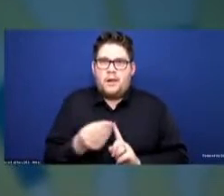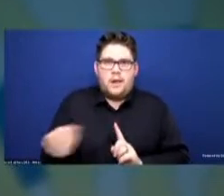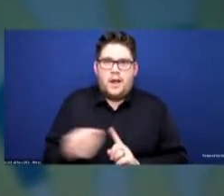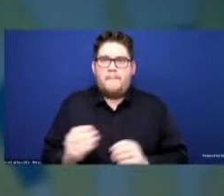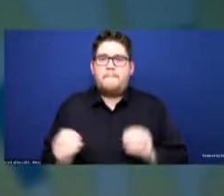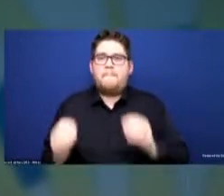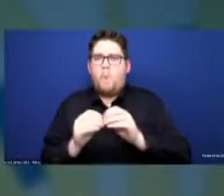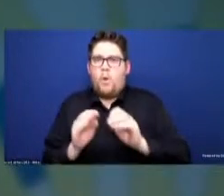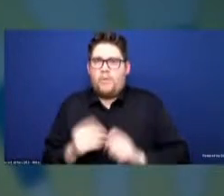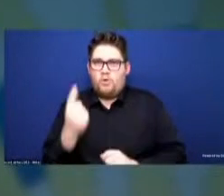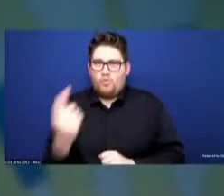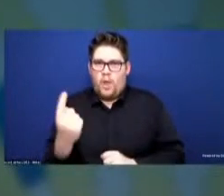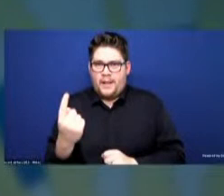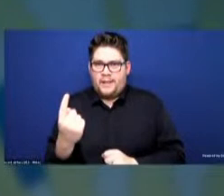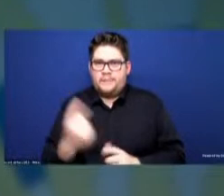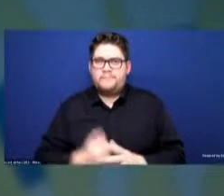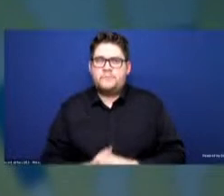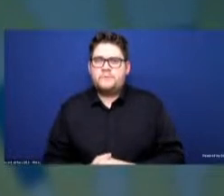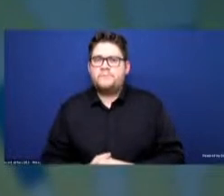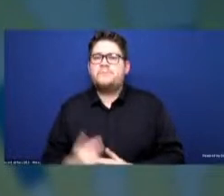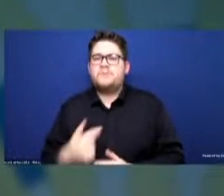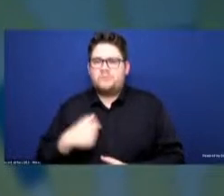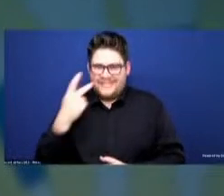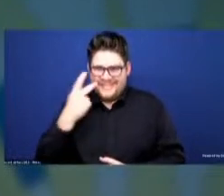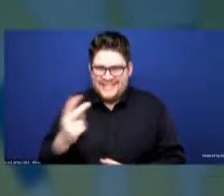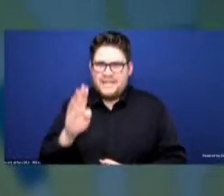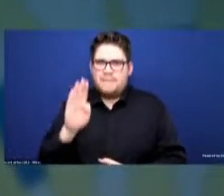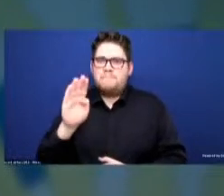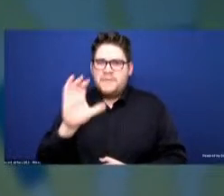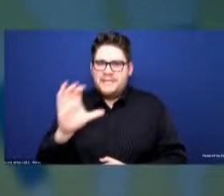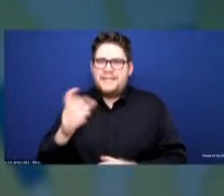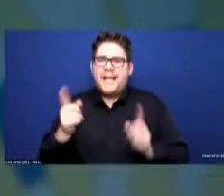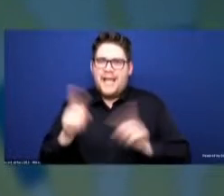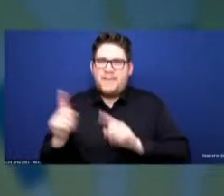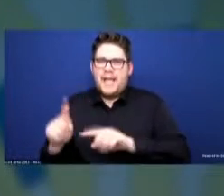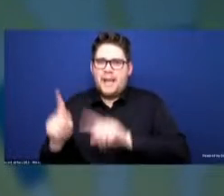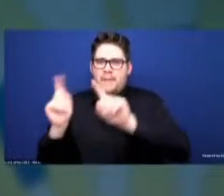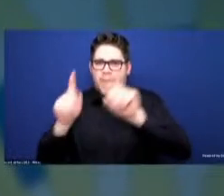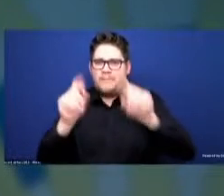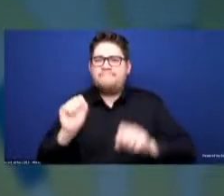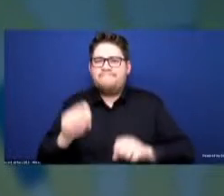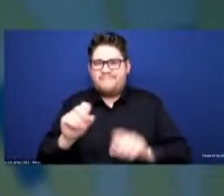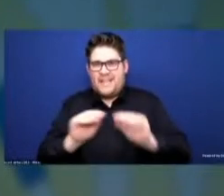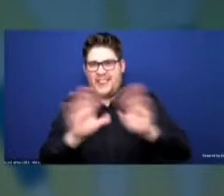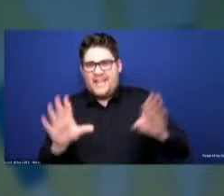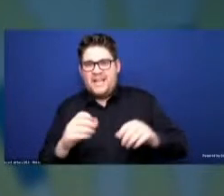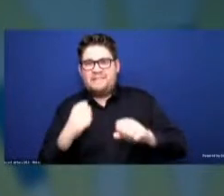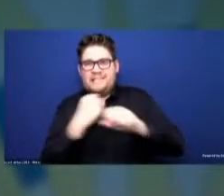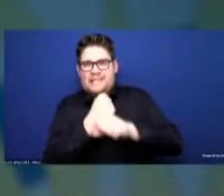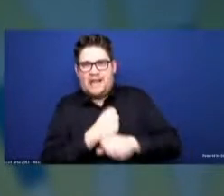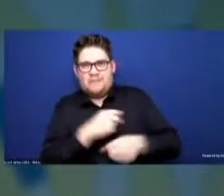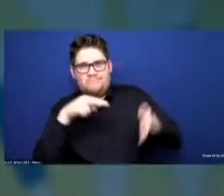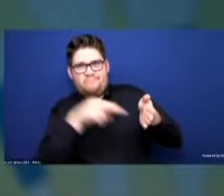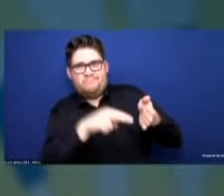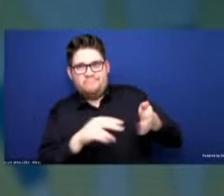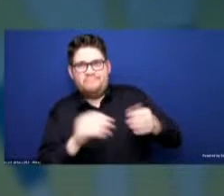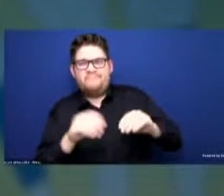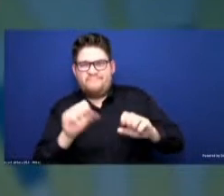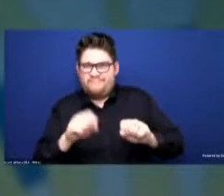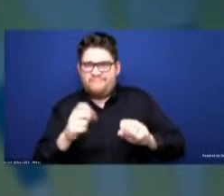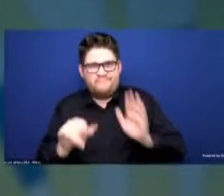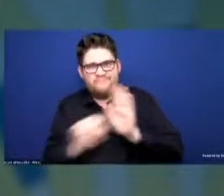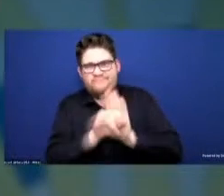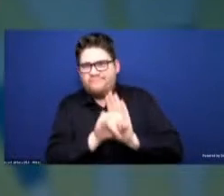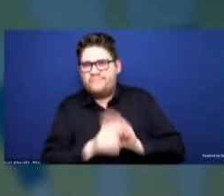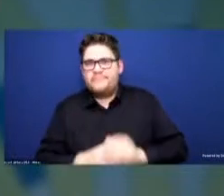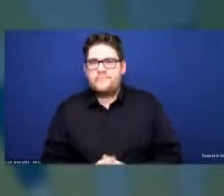province. And this has been all over BC. We have started to see a slowing or bending back down of